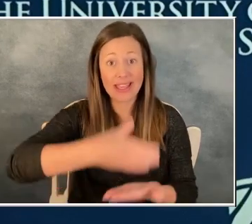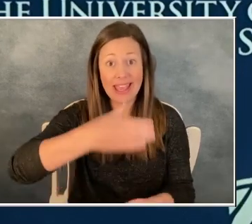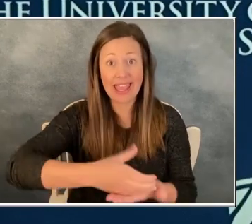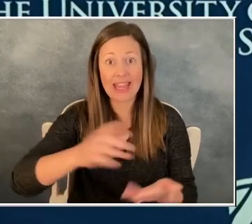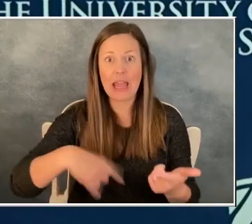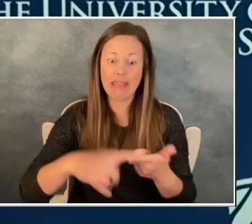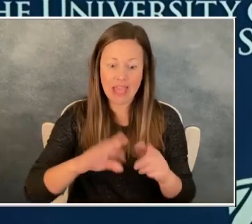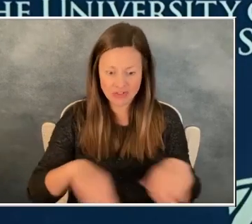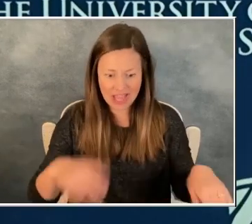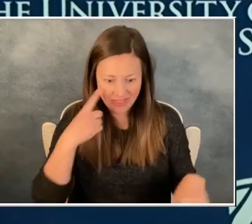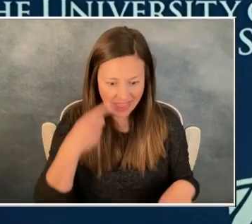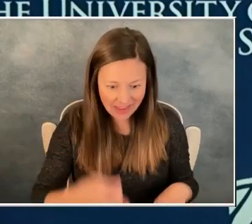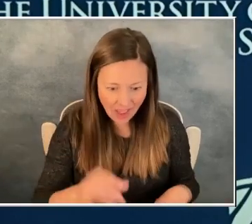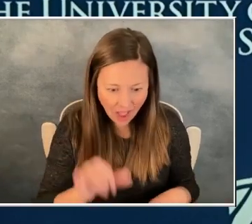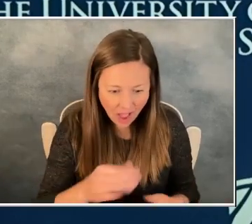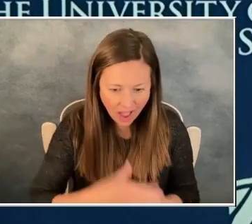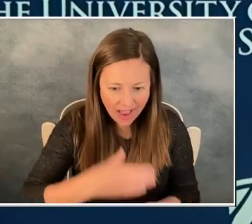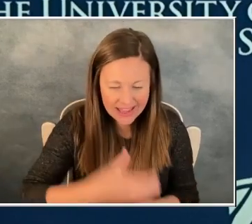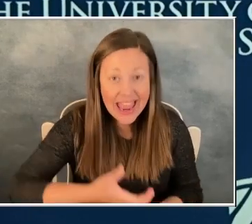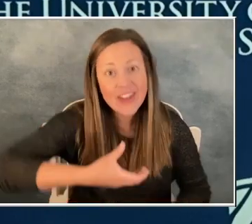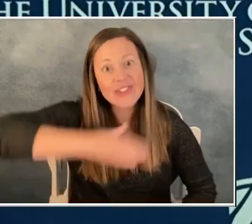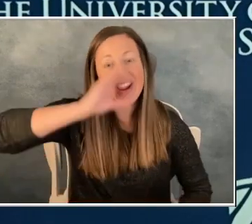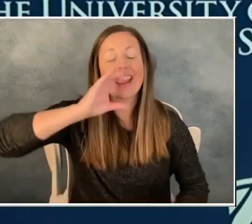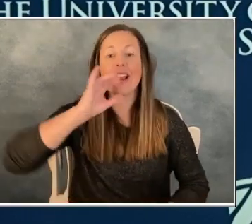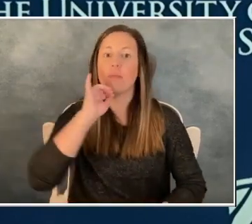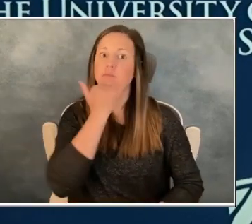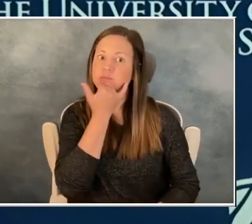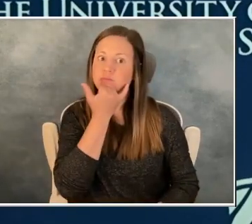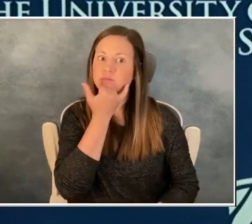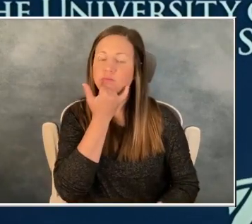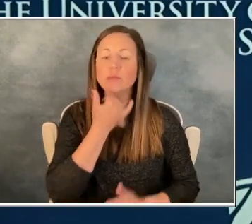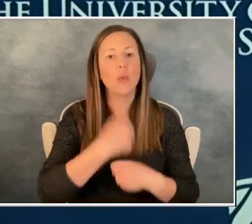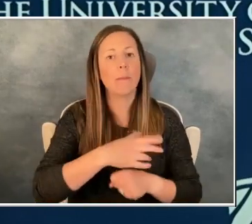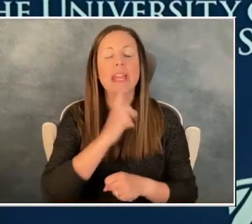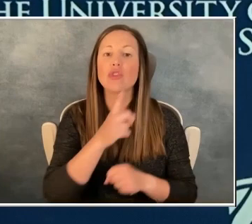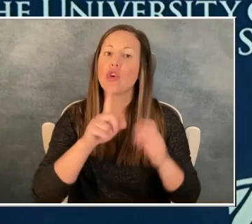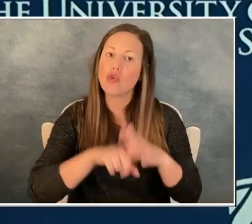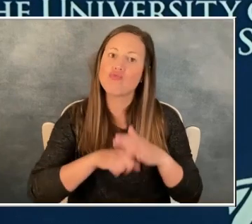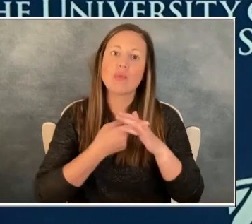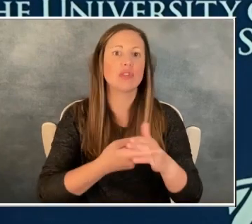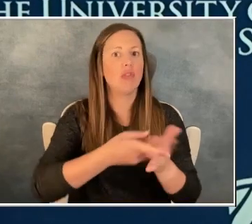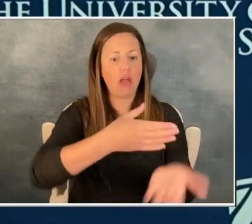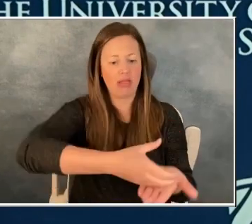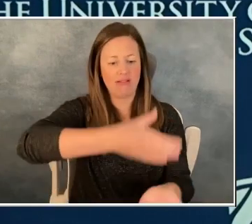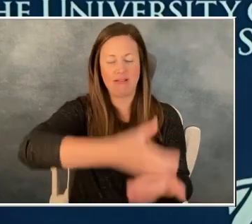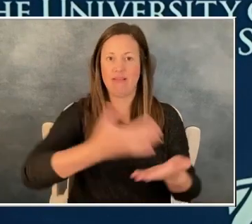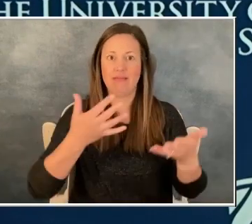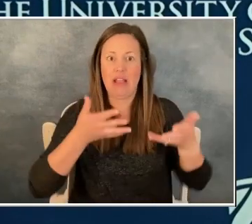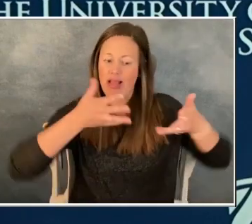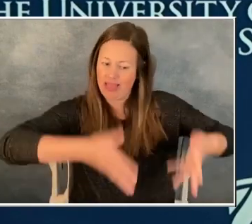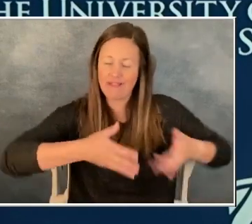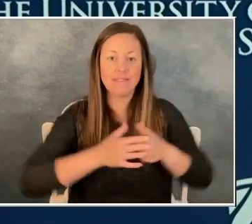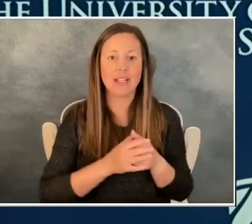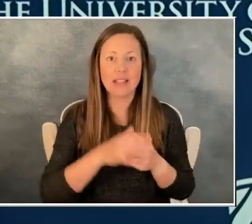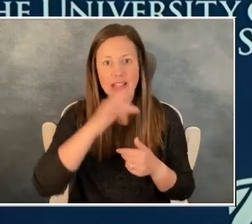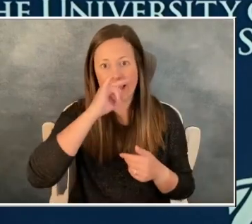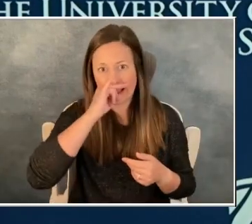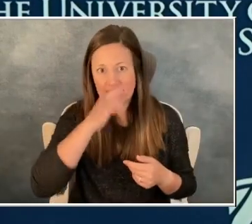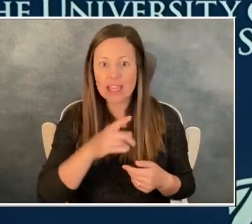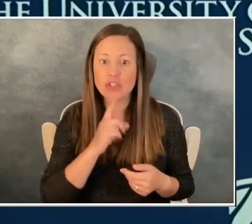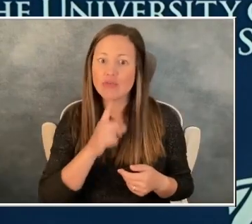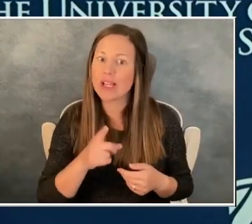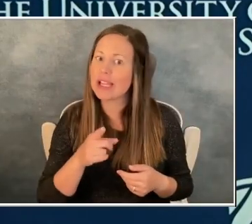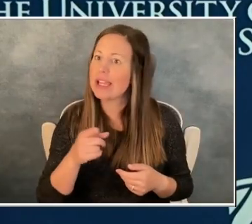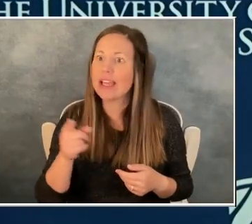drink antifreeze. So you want to, again, you're already behind the 8 ball because kids are the greatest at getting into